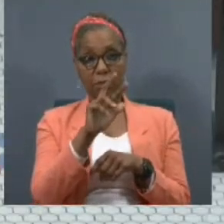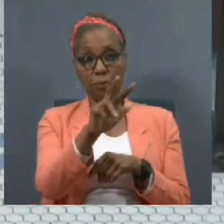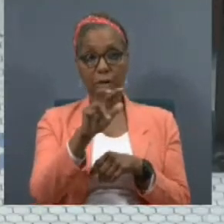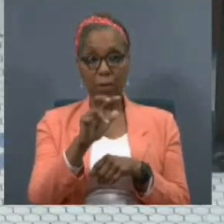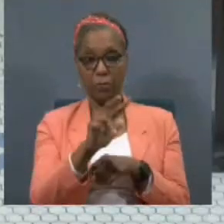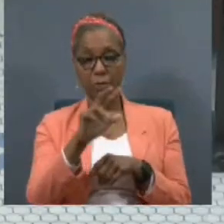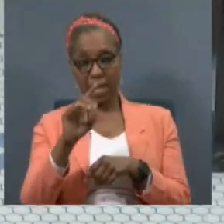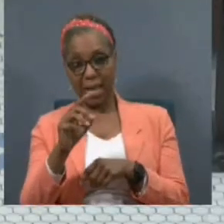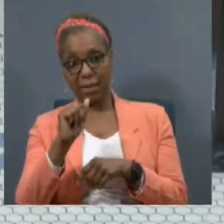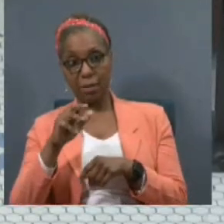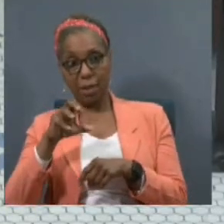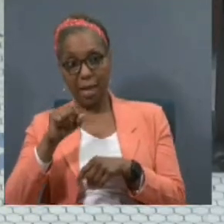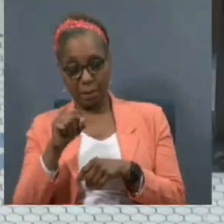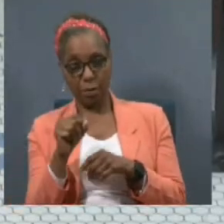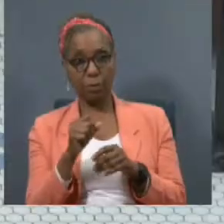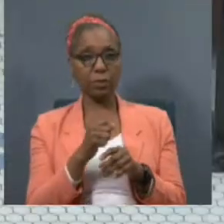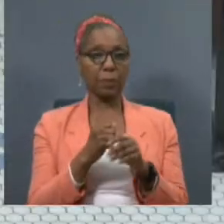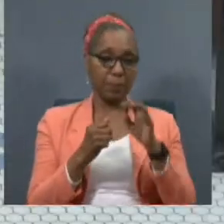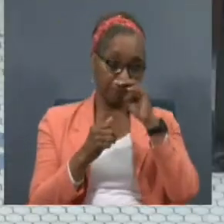338 acres.